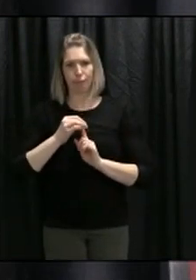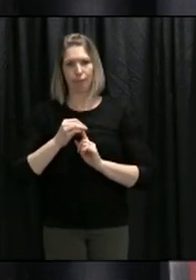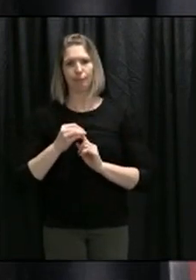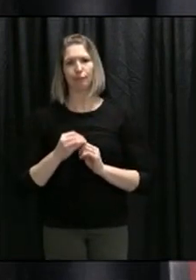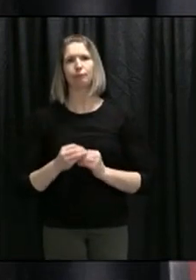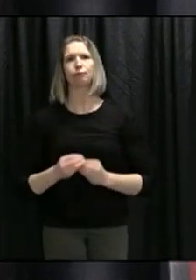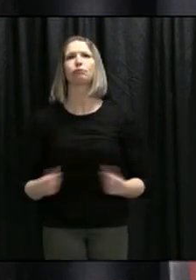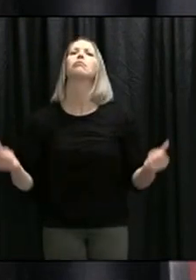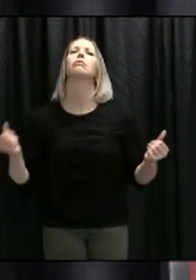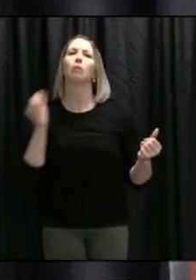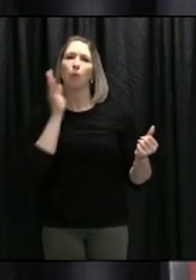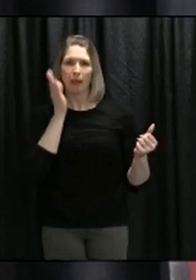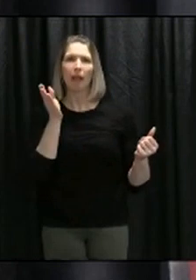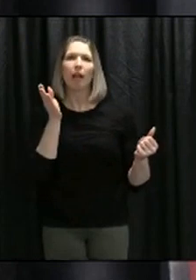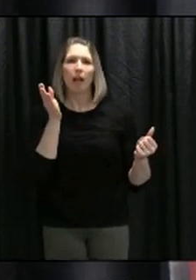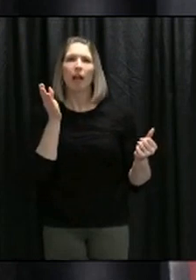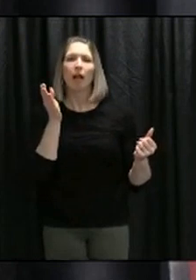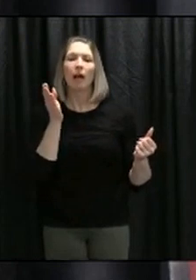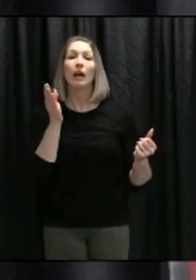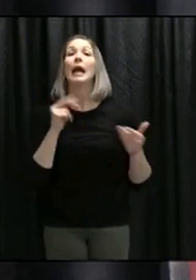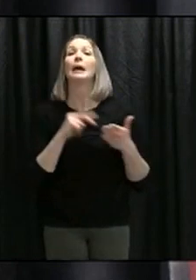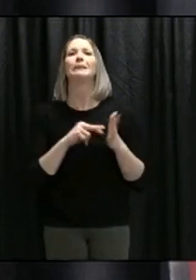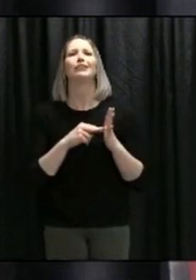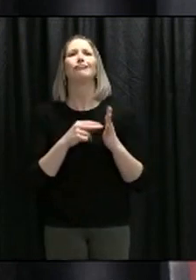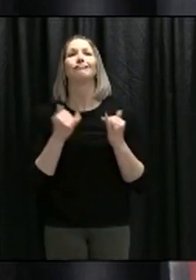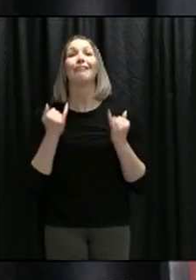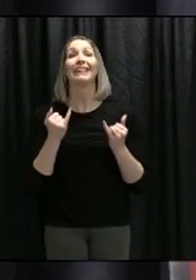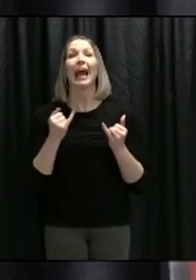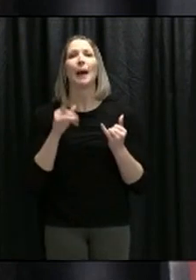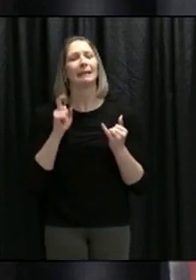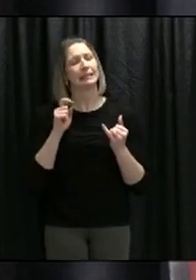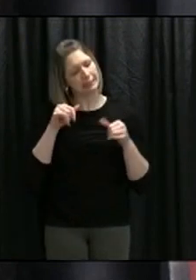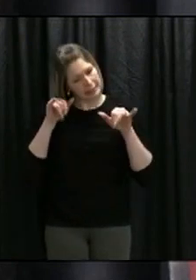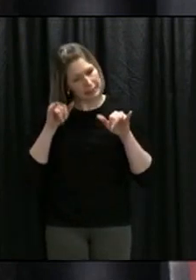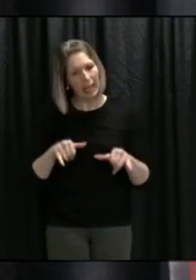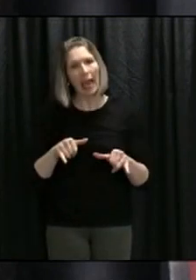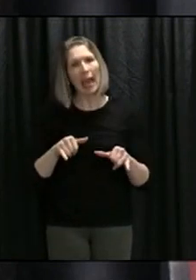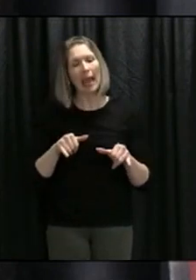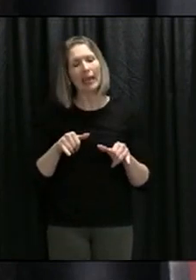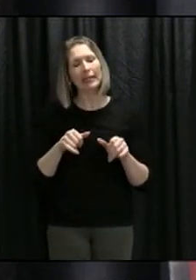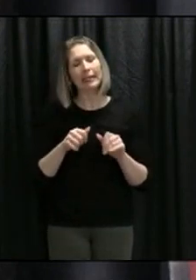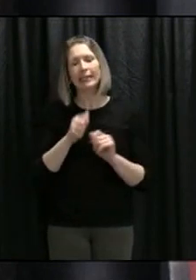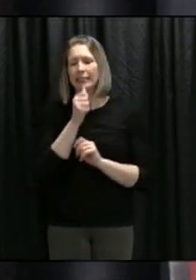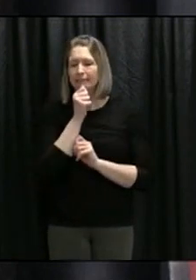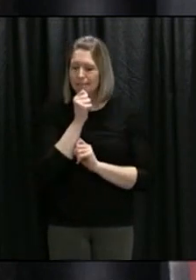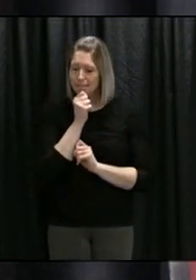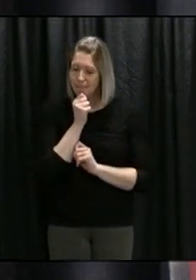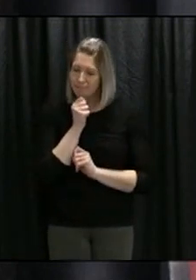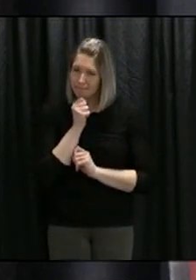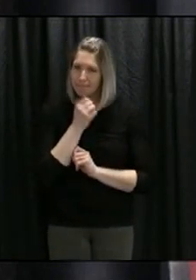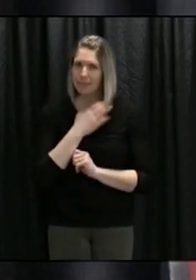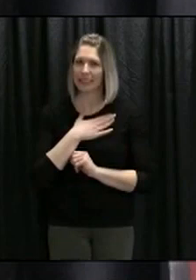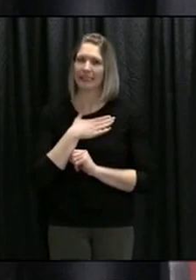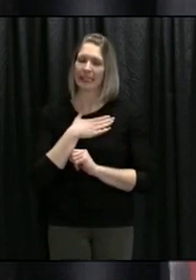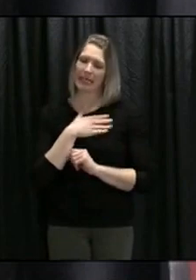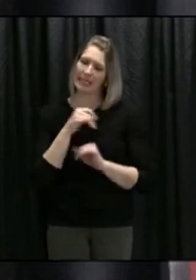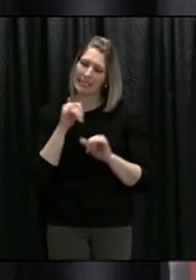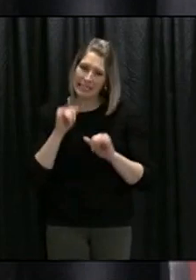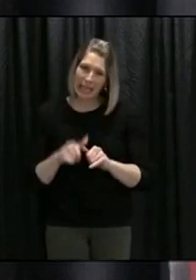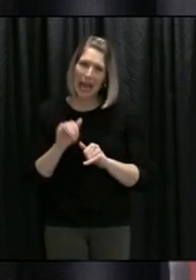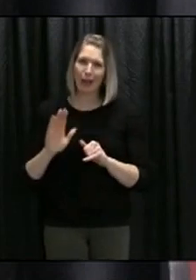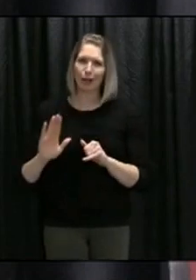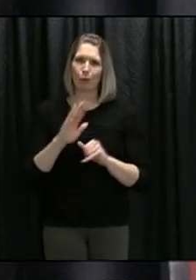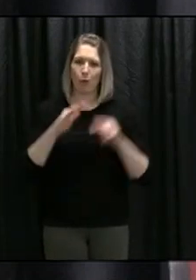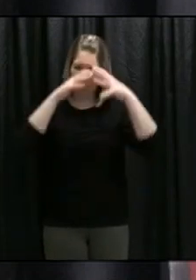the ability to sit this out where we are in place. So stay in your bubble, stay safe there,